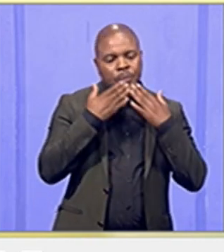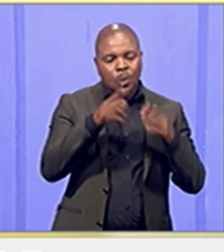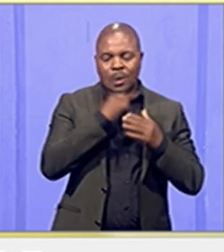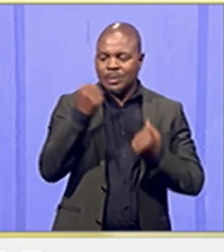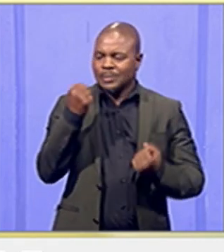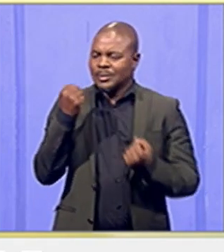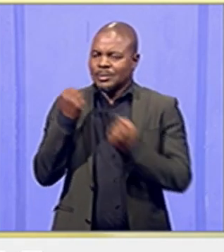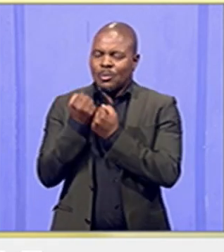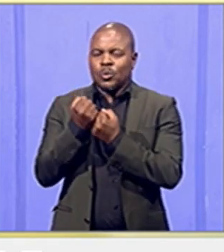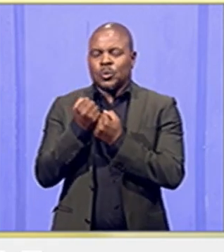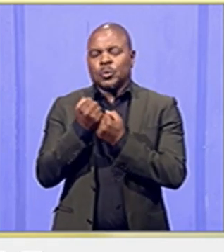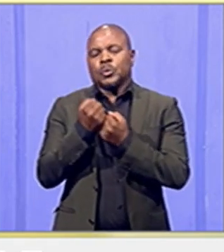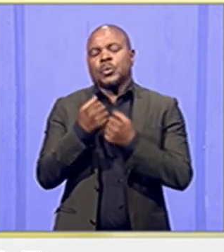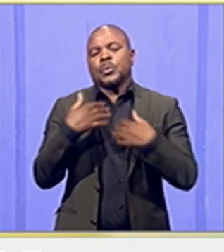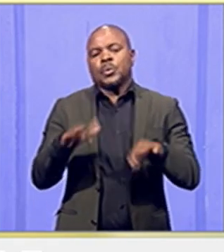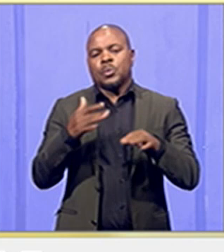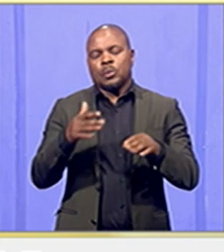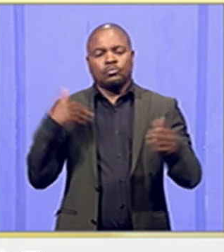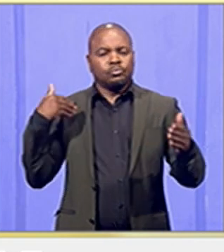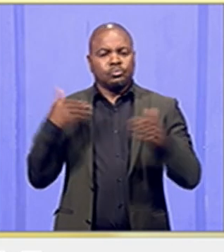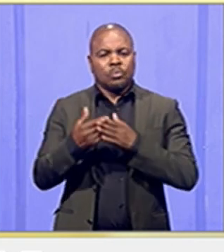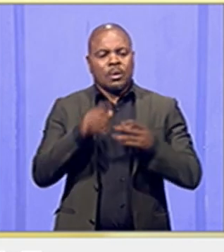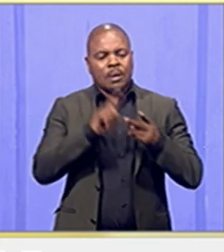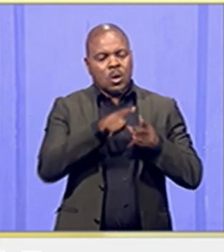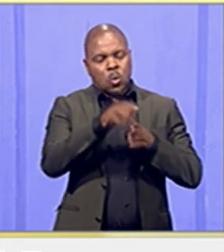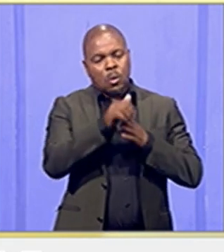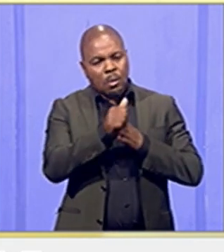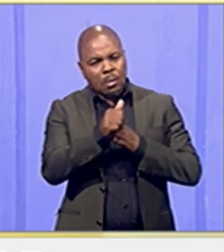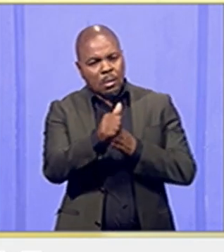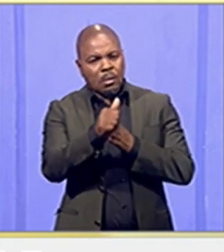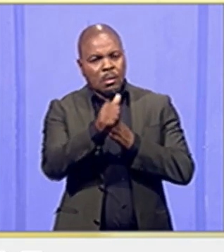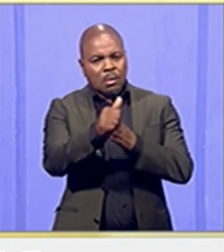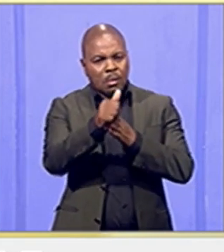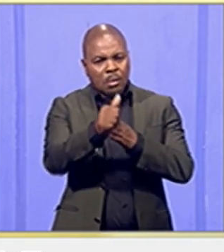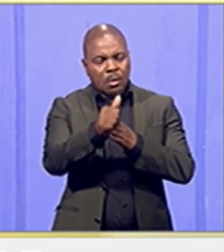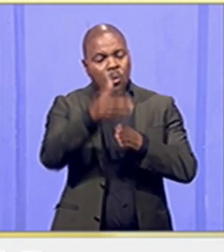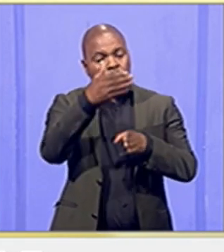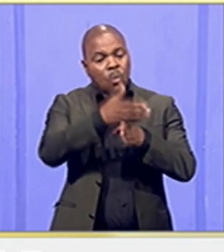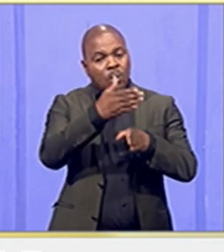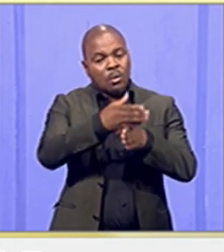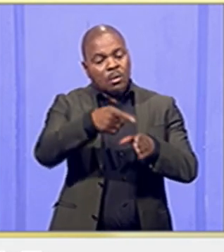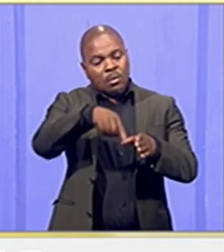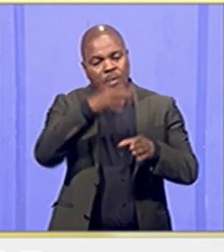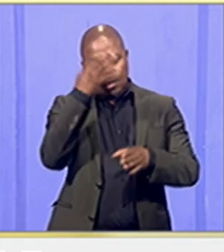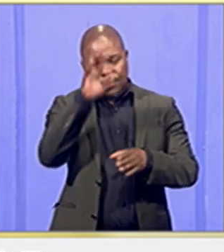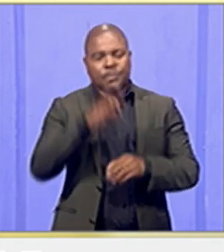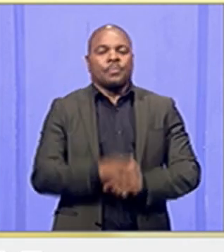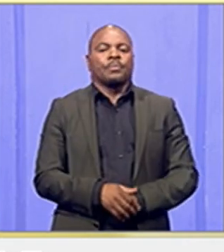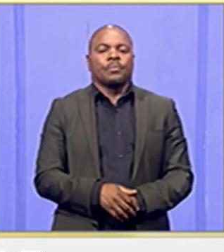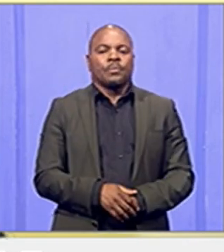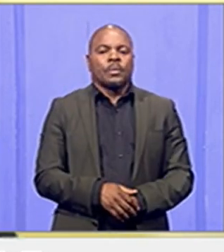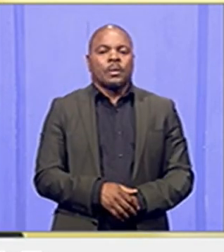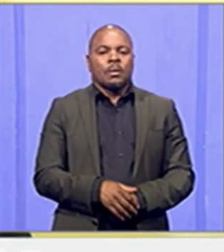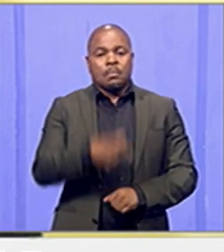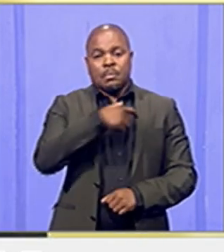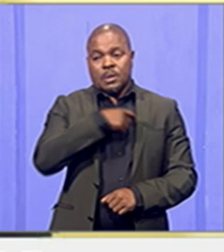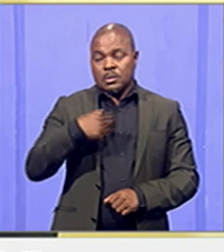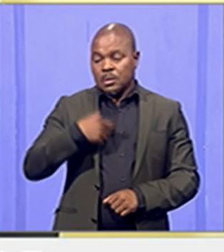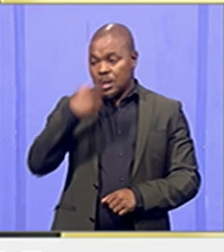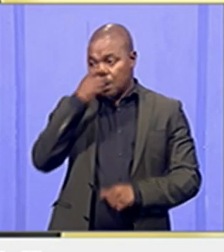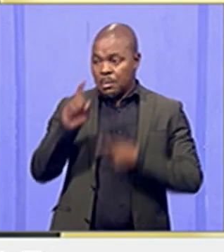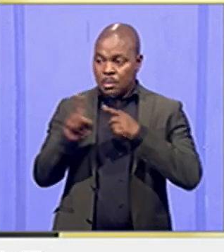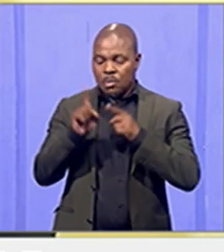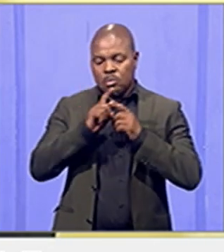his term and for the leadership he has provided to the work of government. President Ramaphosa will